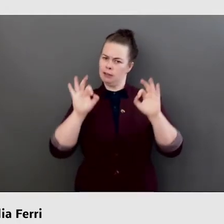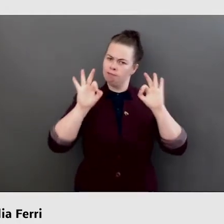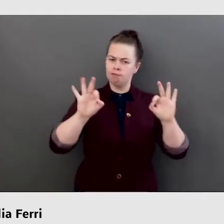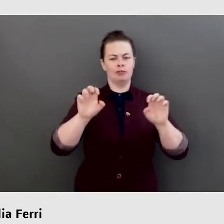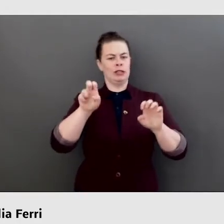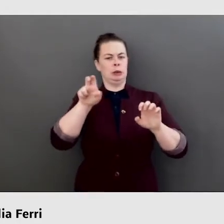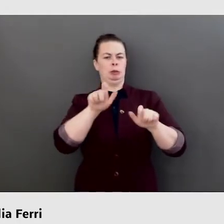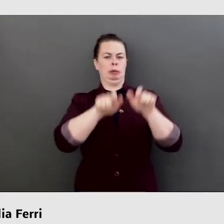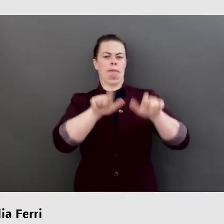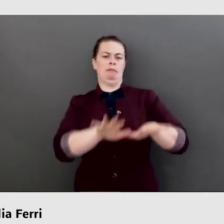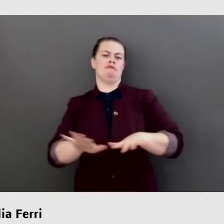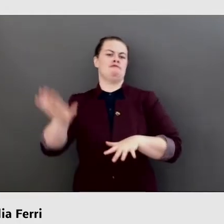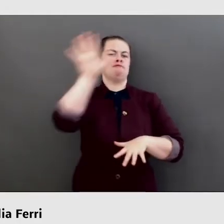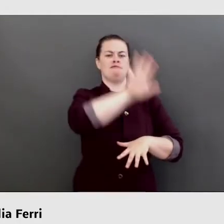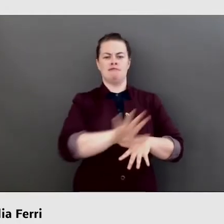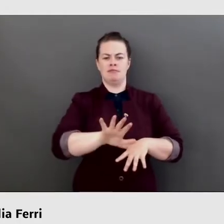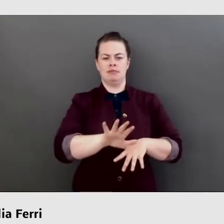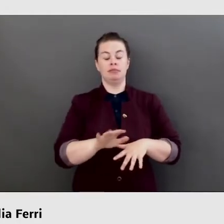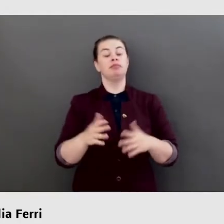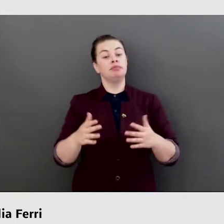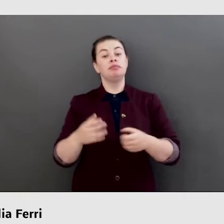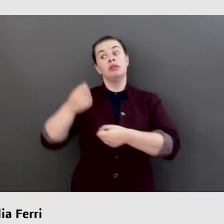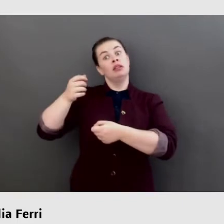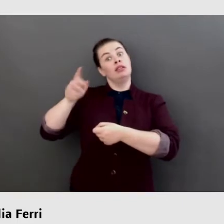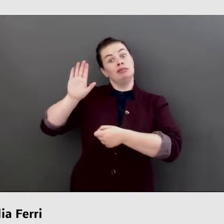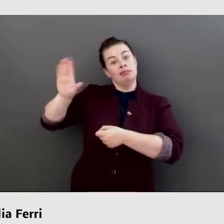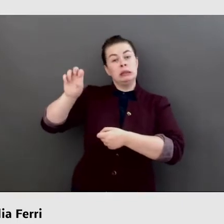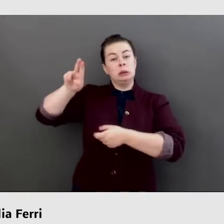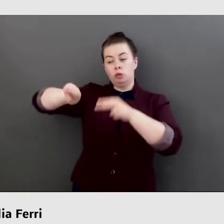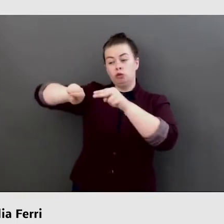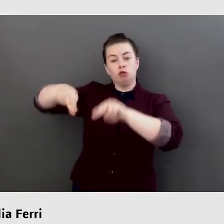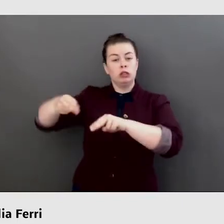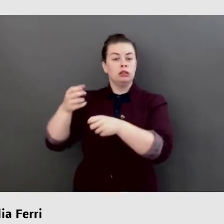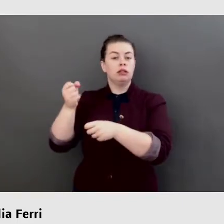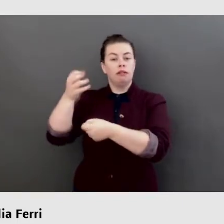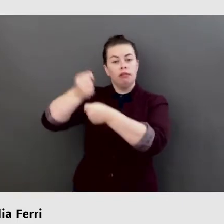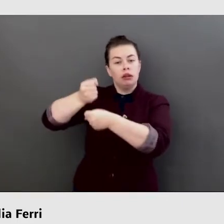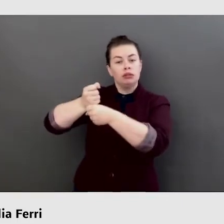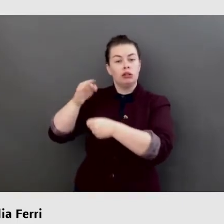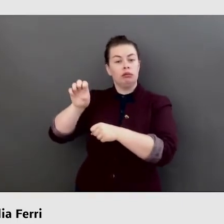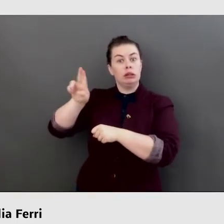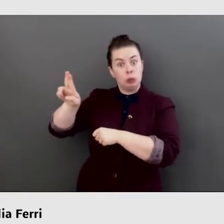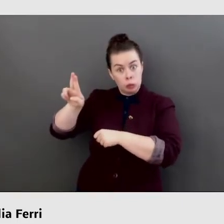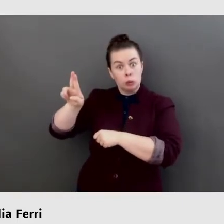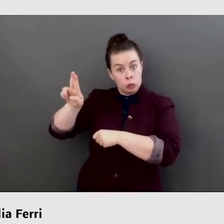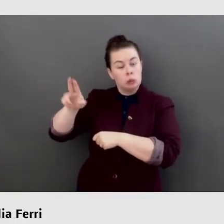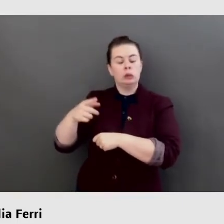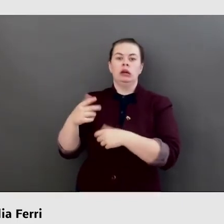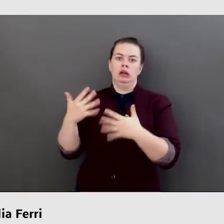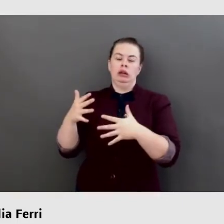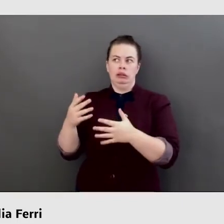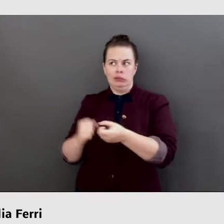protection of health of EU peoples. Article 9 of the Treaty on the Functioning of the European Union provides